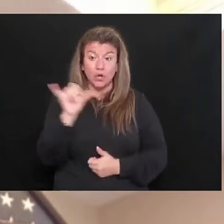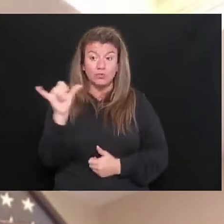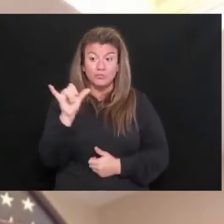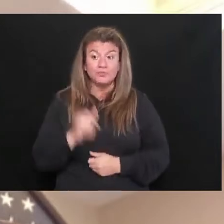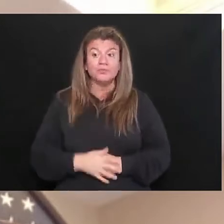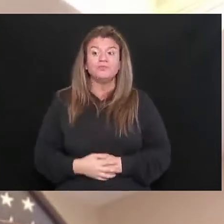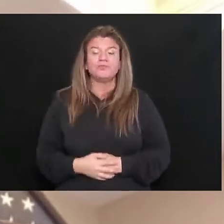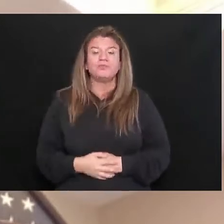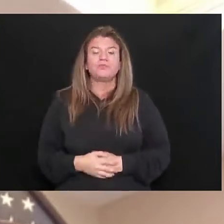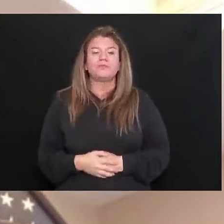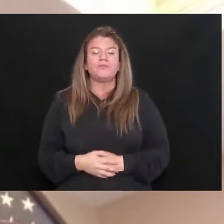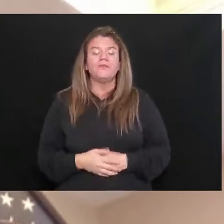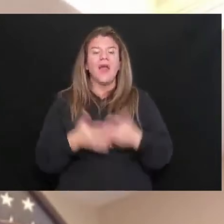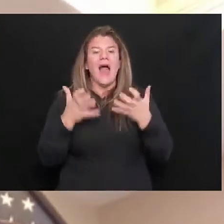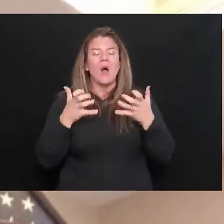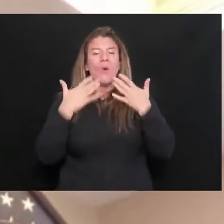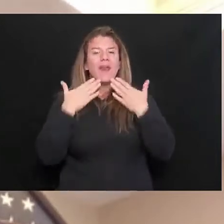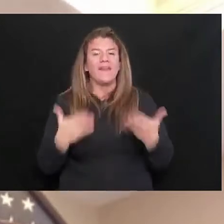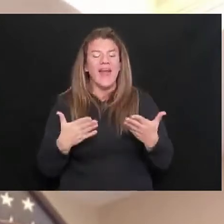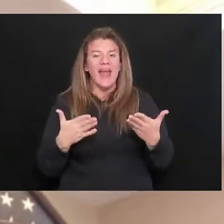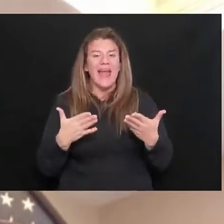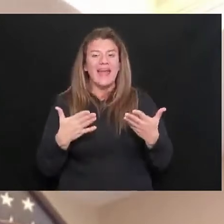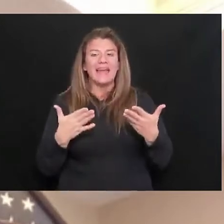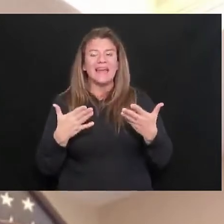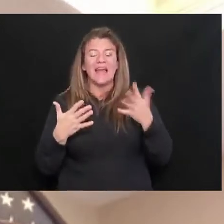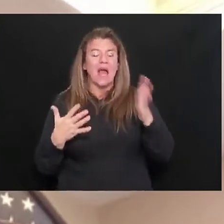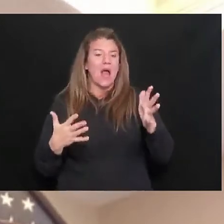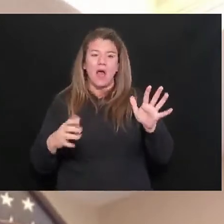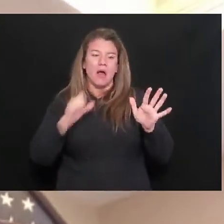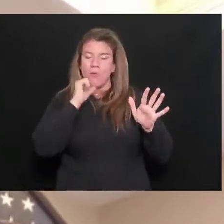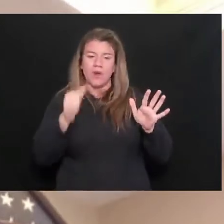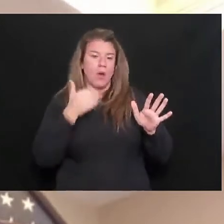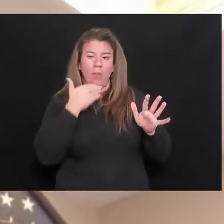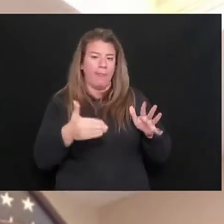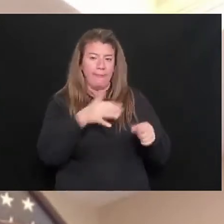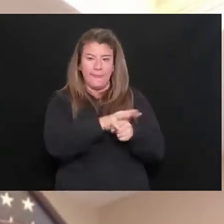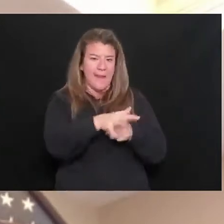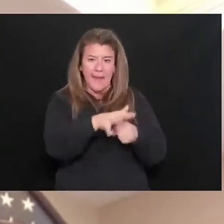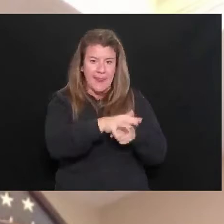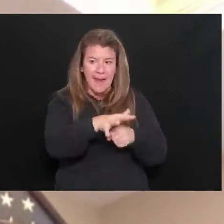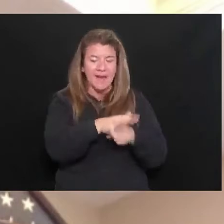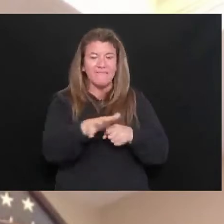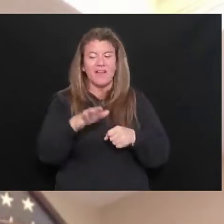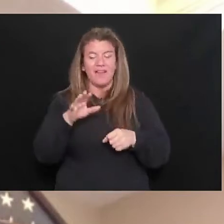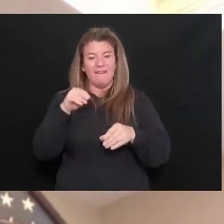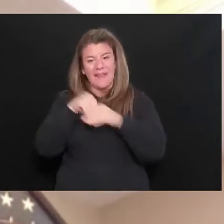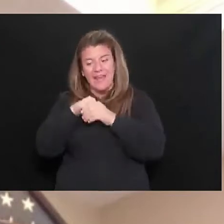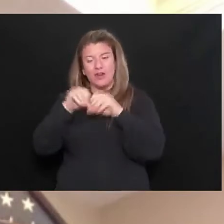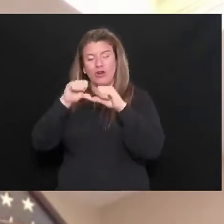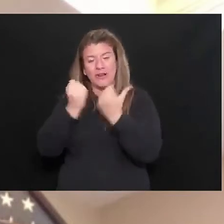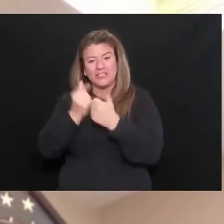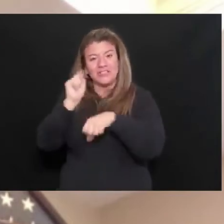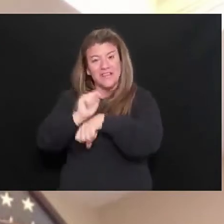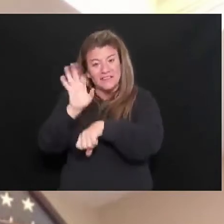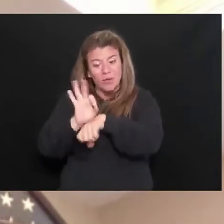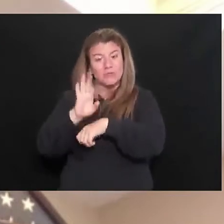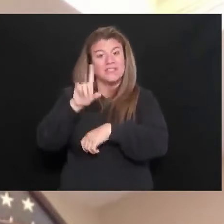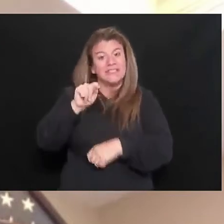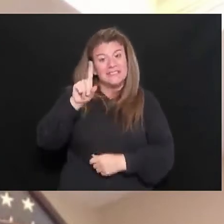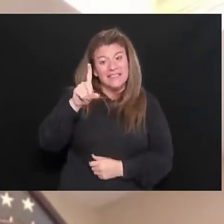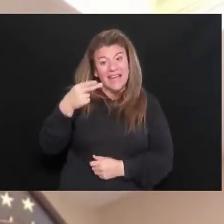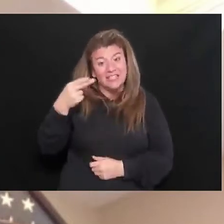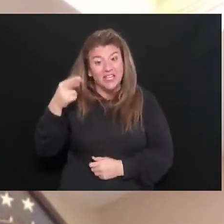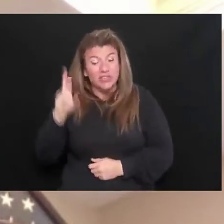well. I want to don't thank enough the team from the Interagency Task Force and